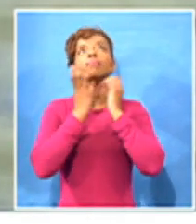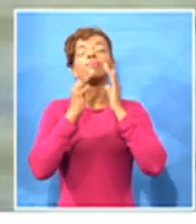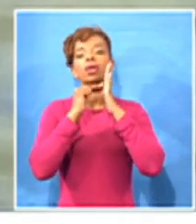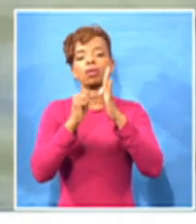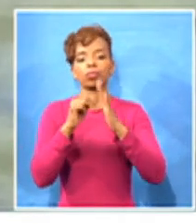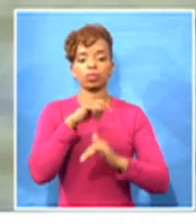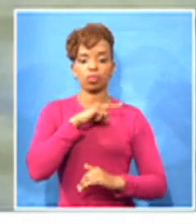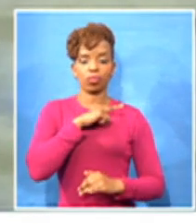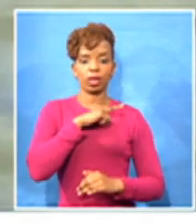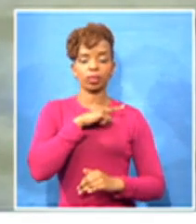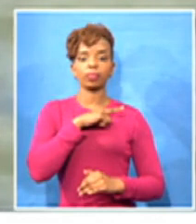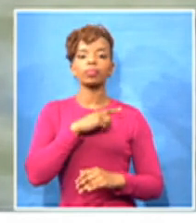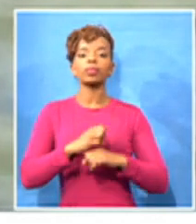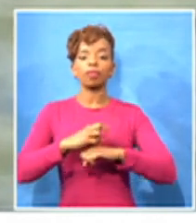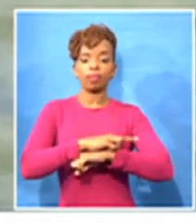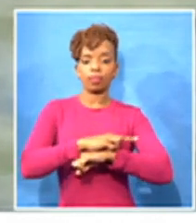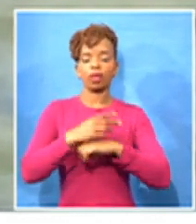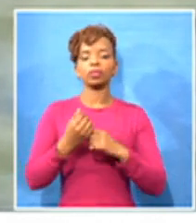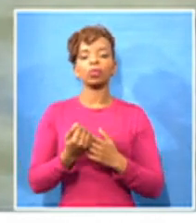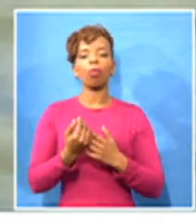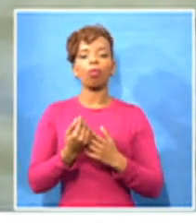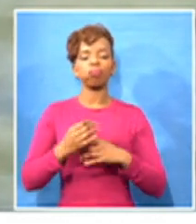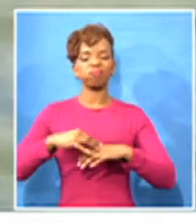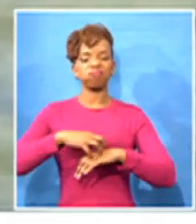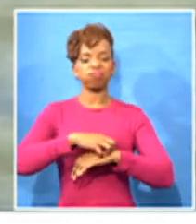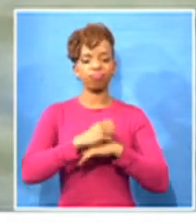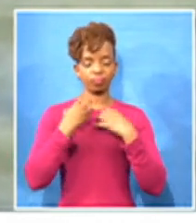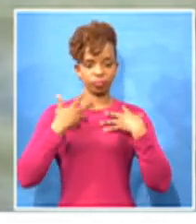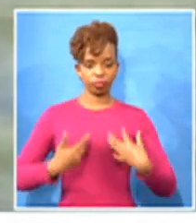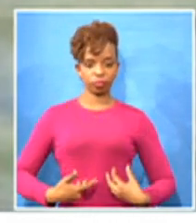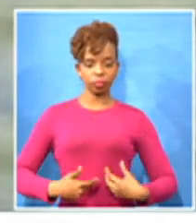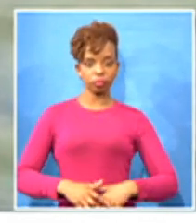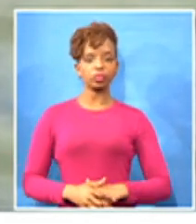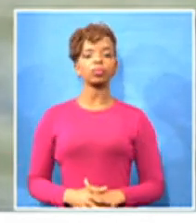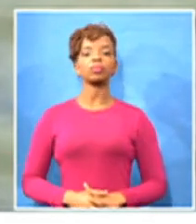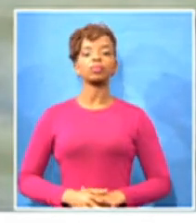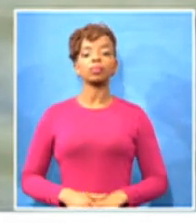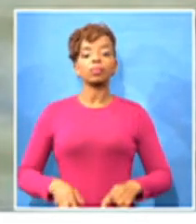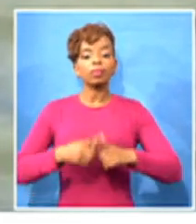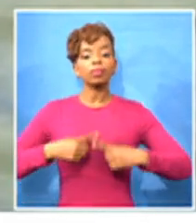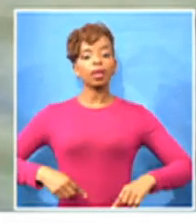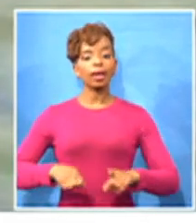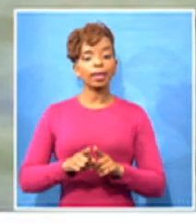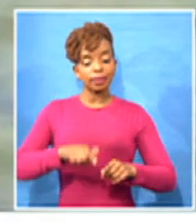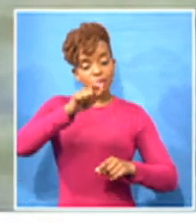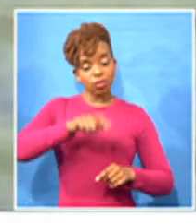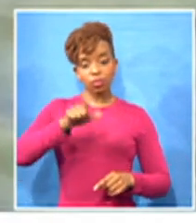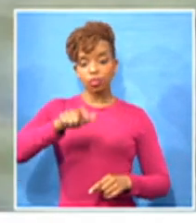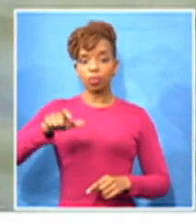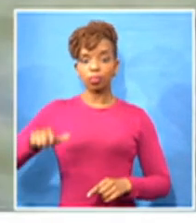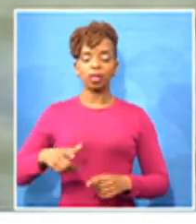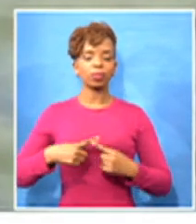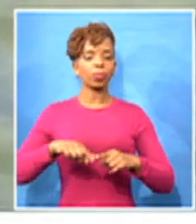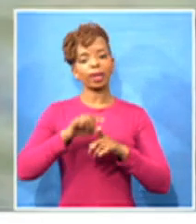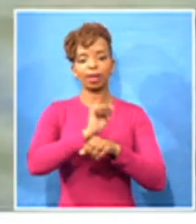of viral and bacterial infections. As human beings, we are arrogant species. We